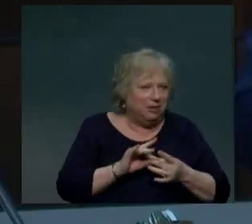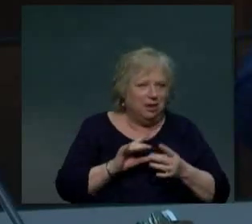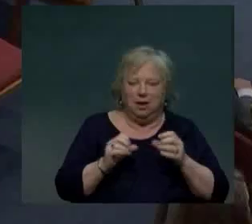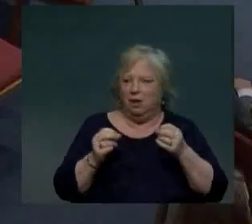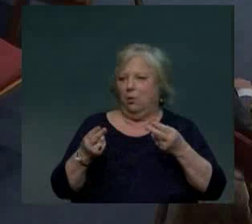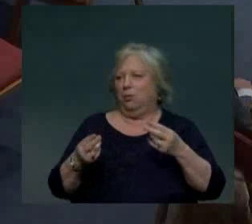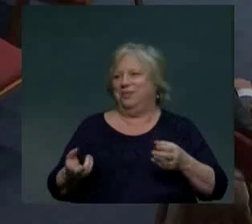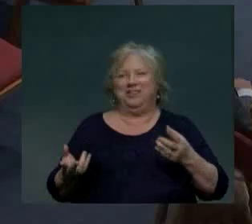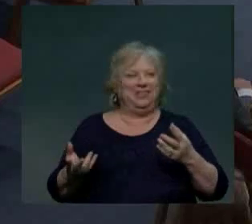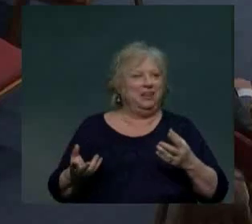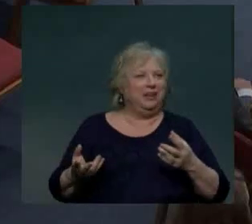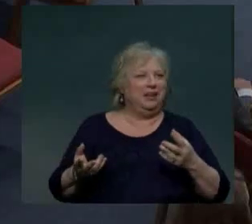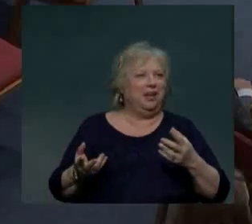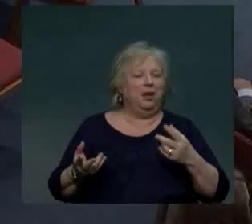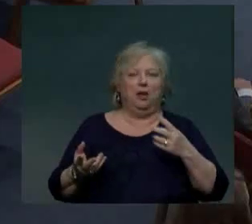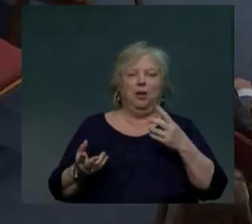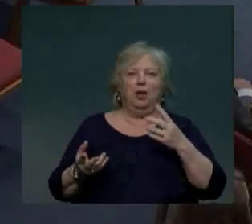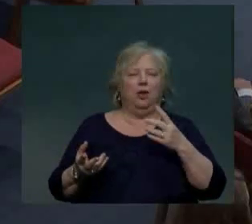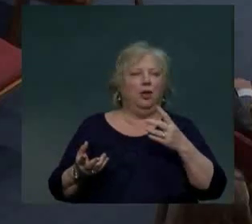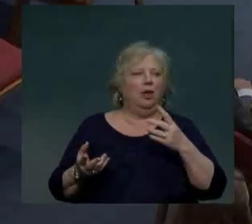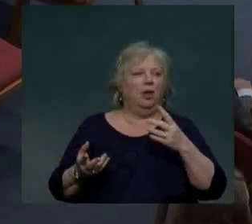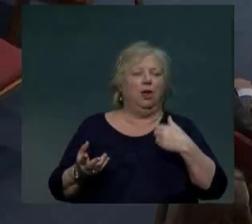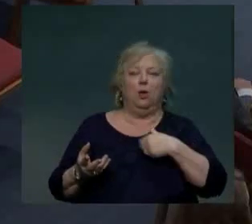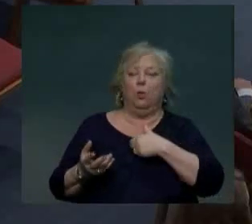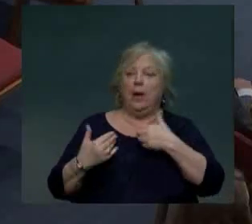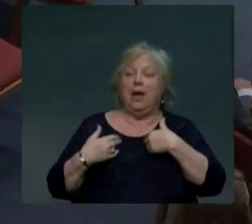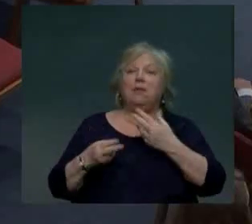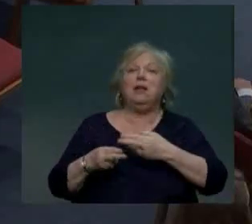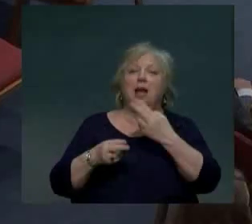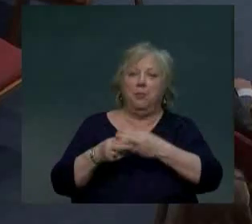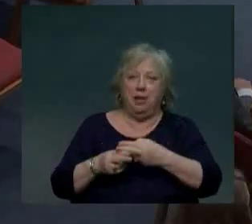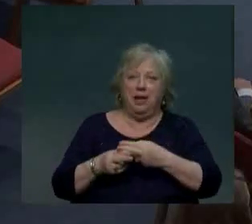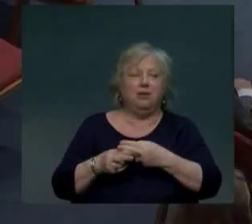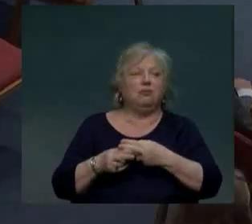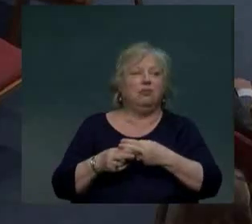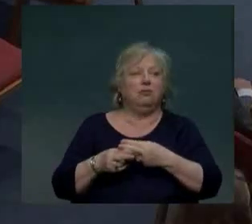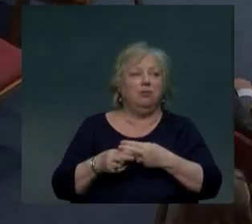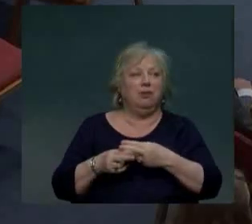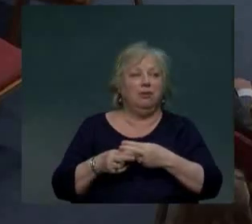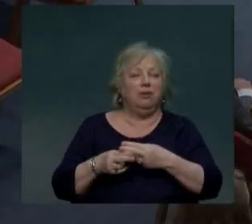Oh, well, we have a nomination for.